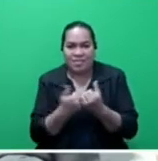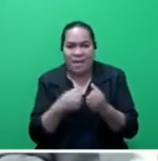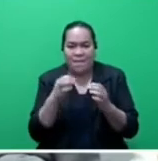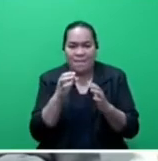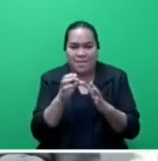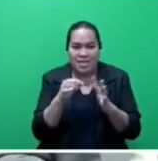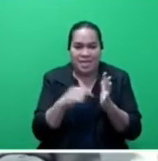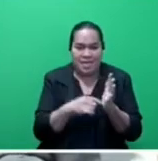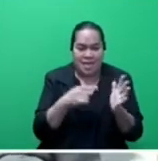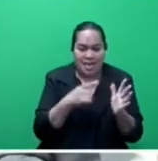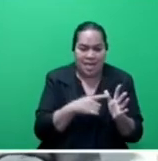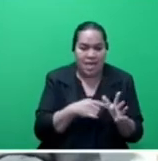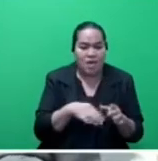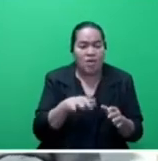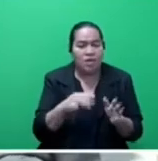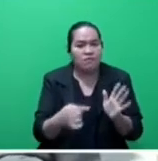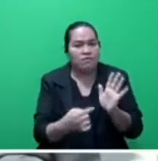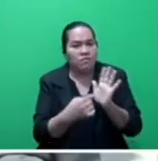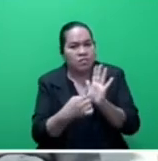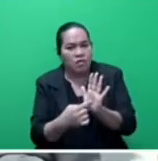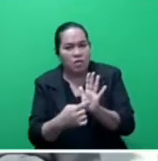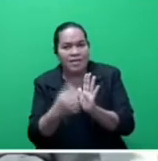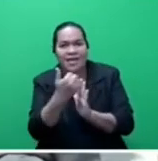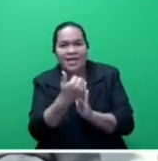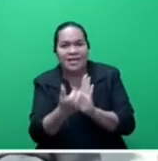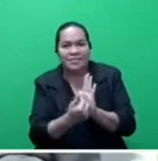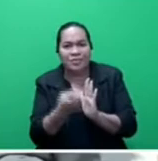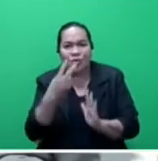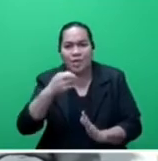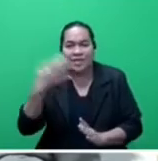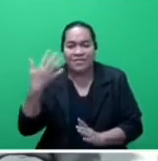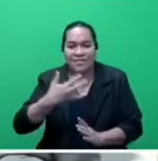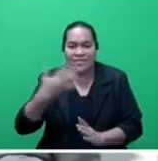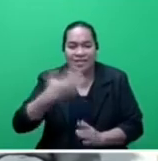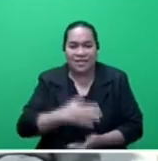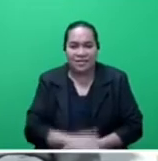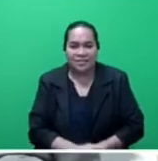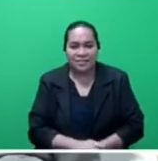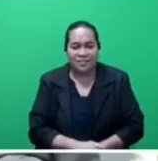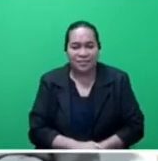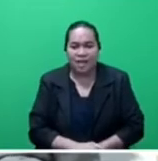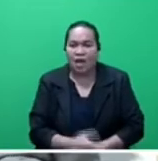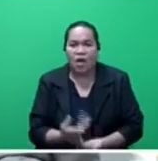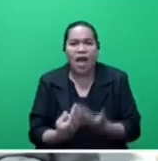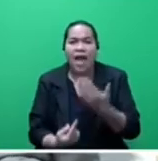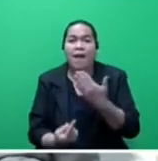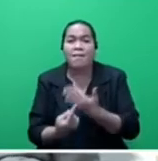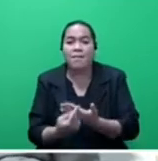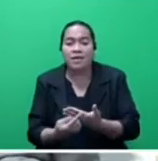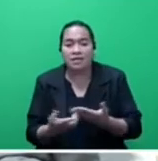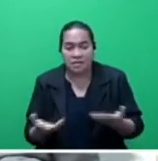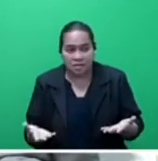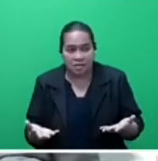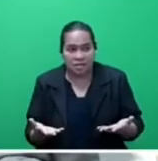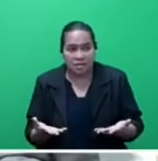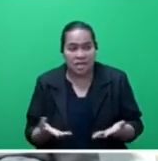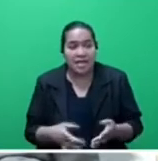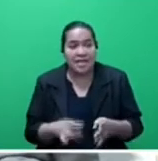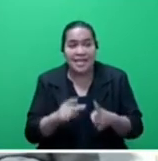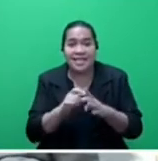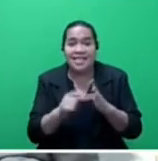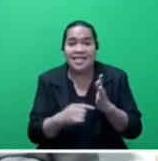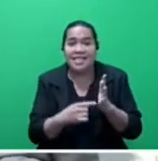Section 1409 of the Income Tax Act 2015. What happens, Honorable Speaker, if you flood the DTA after